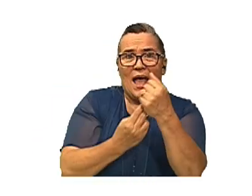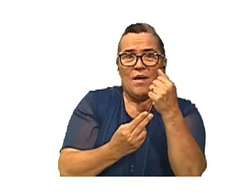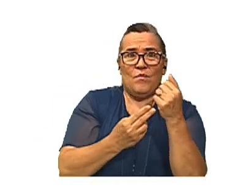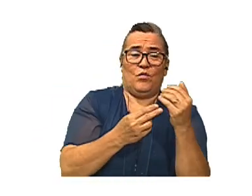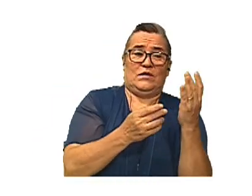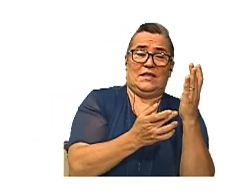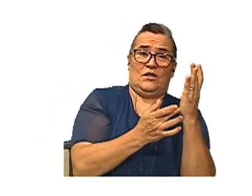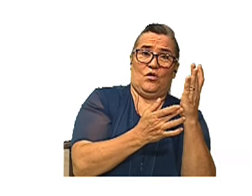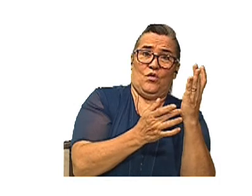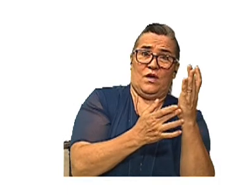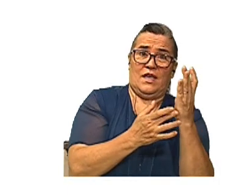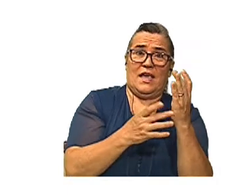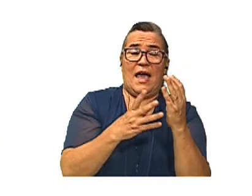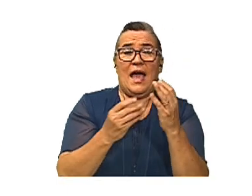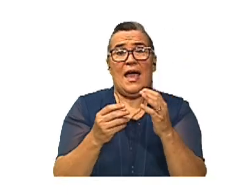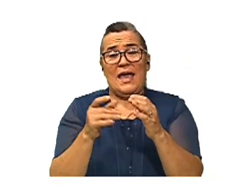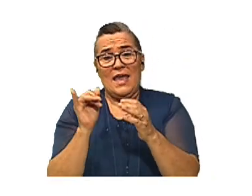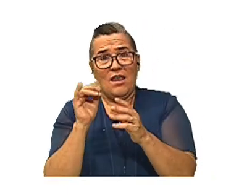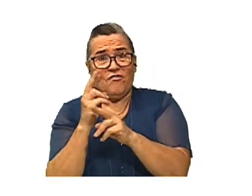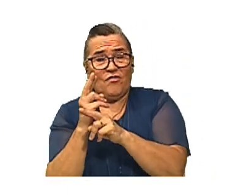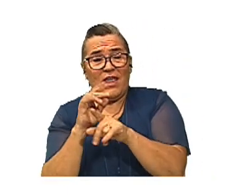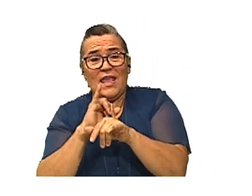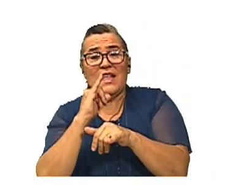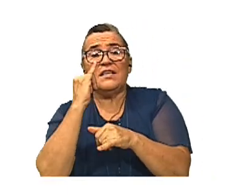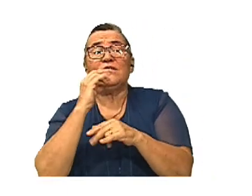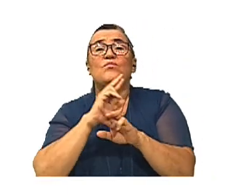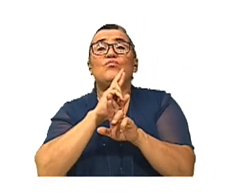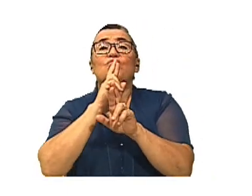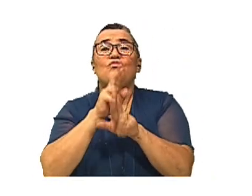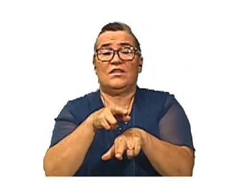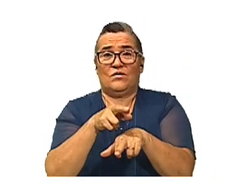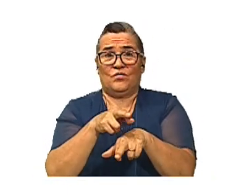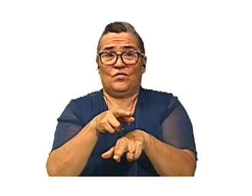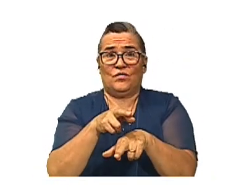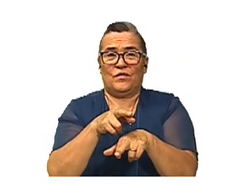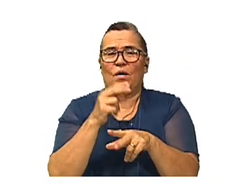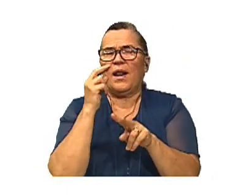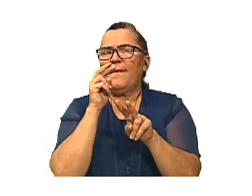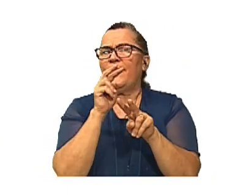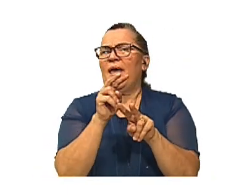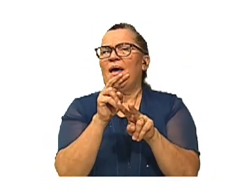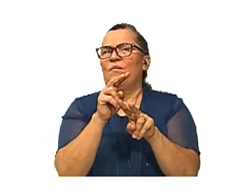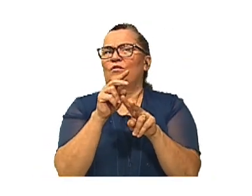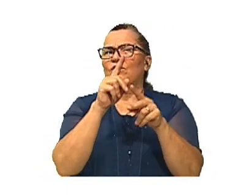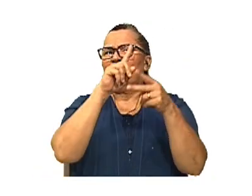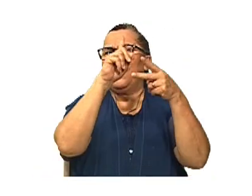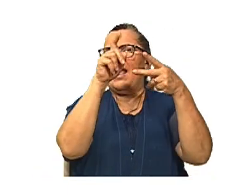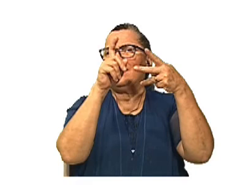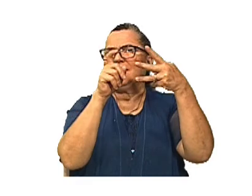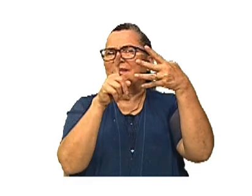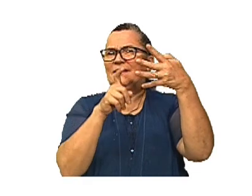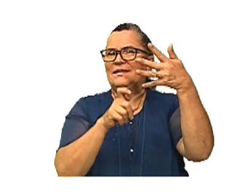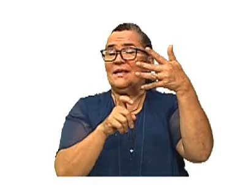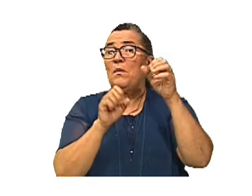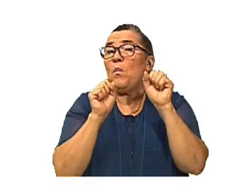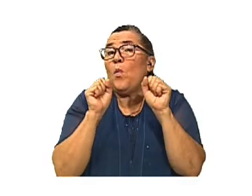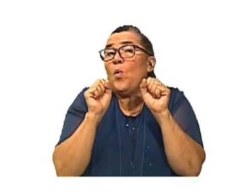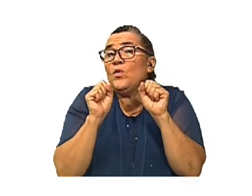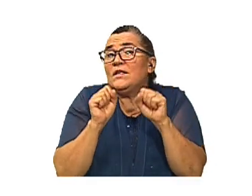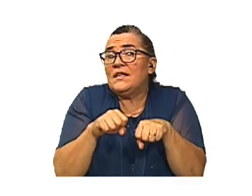the end, we get a result. Now, let's see each one of the questions and its possible